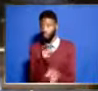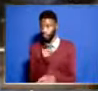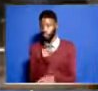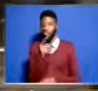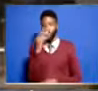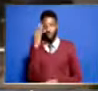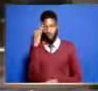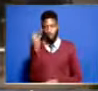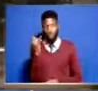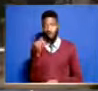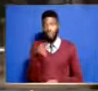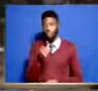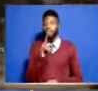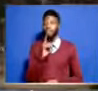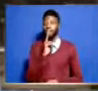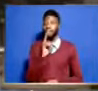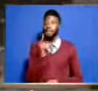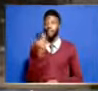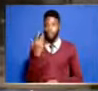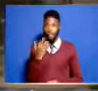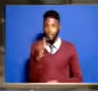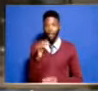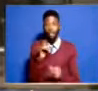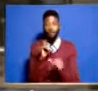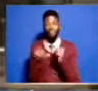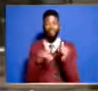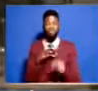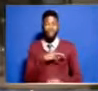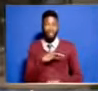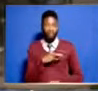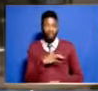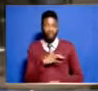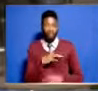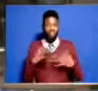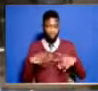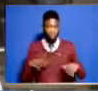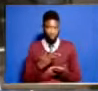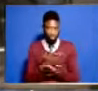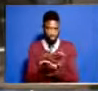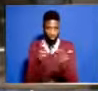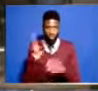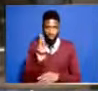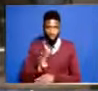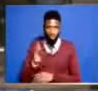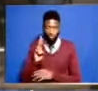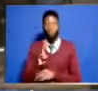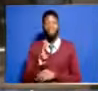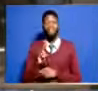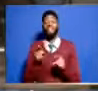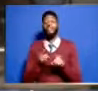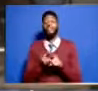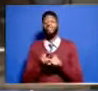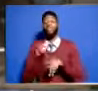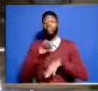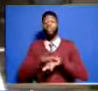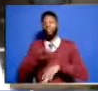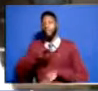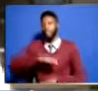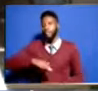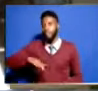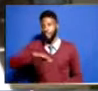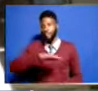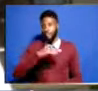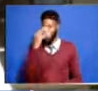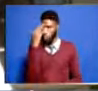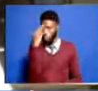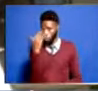apart from what you have just said about benefits to the consumers, it's also very good to the environment, because of